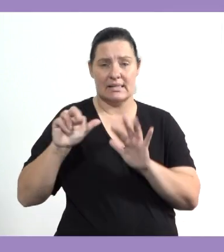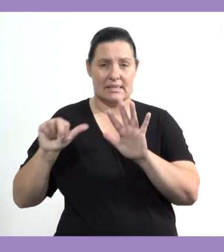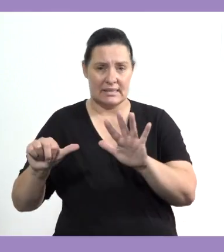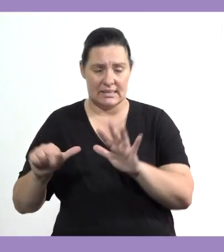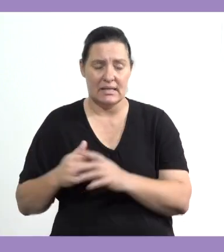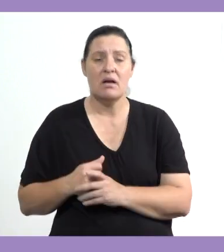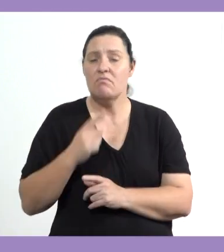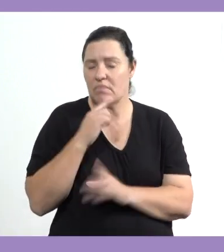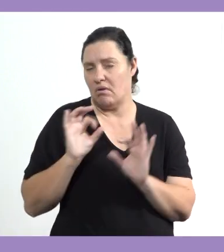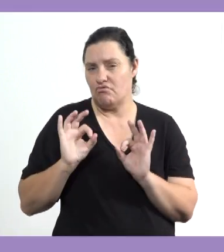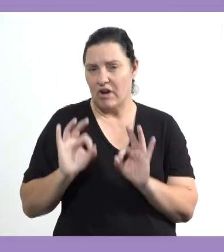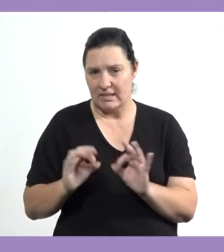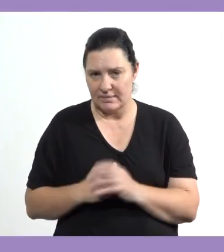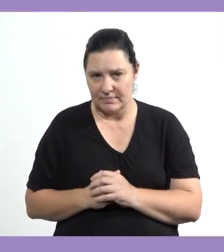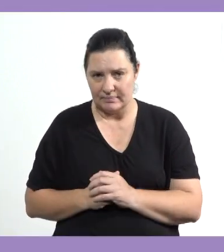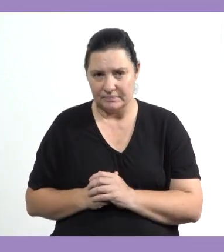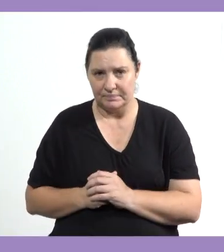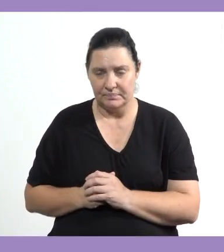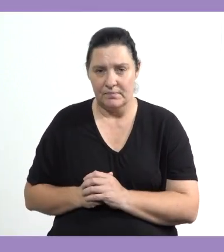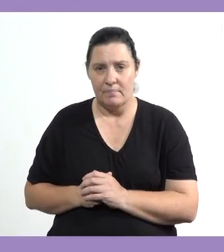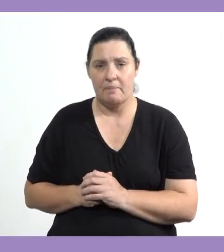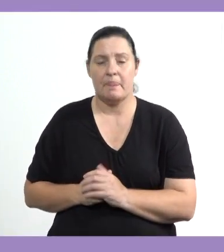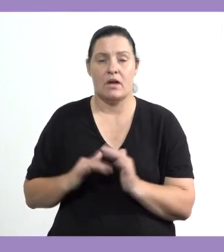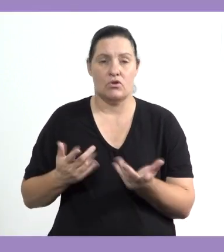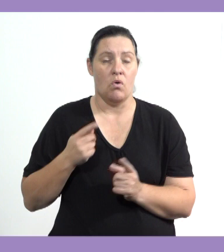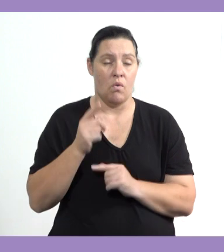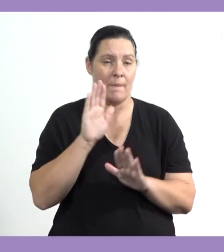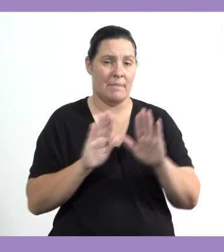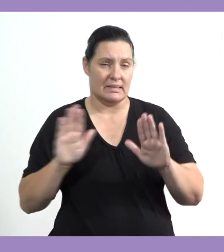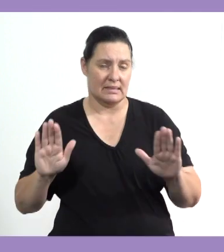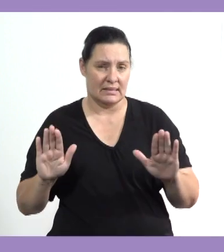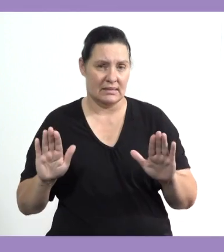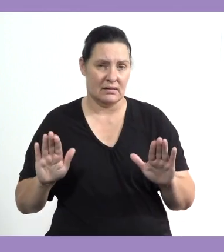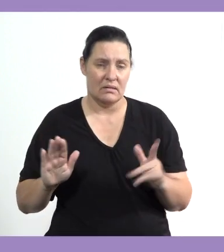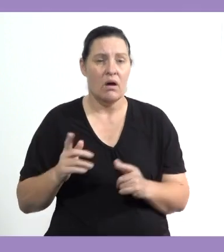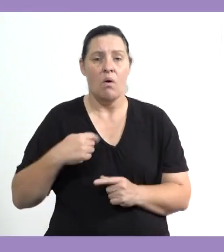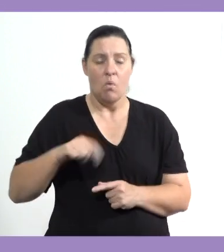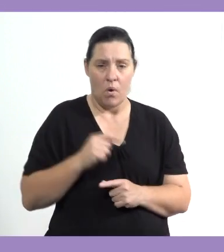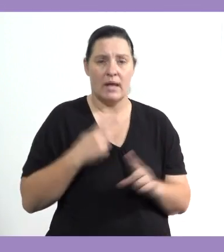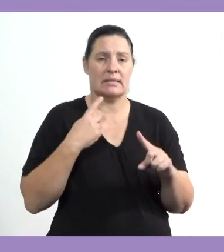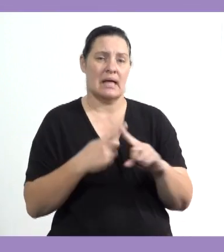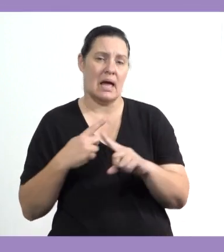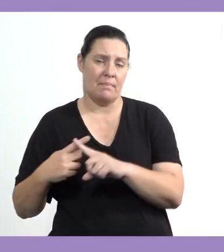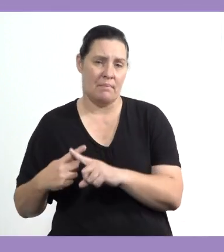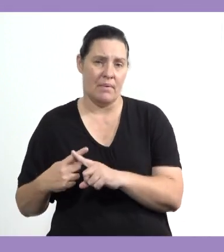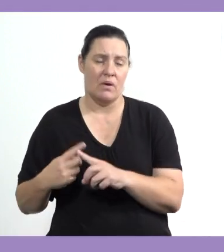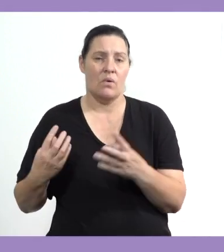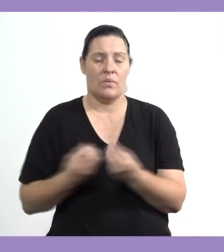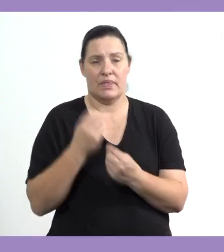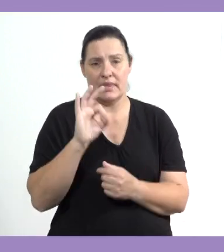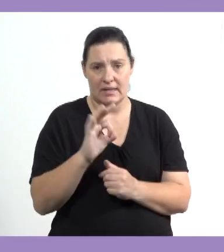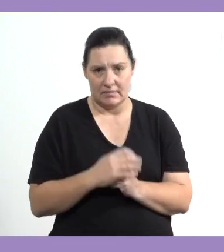486, then you are absolutely correct. So with this pattern, we are just multiplying